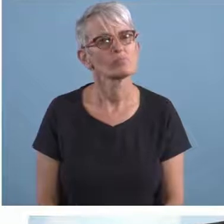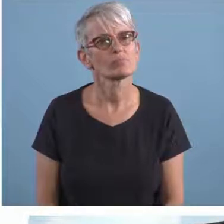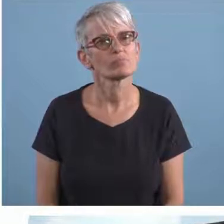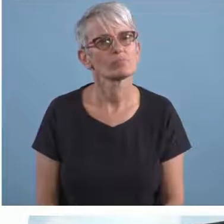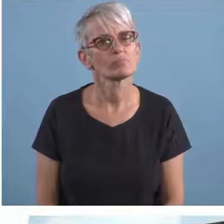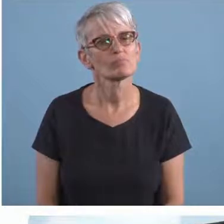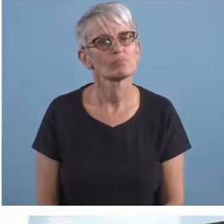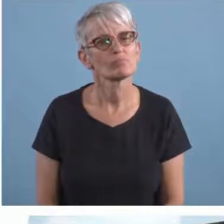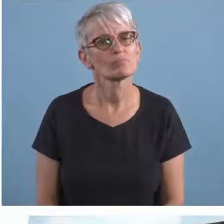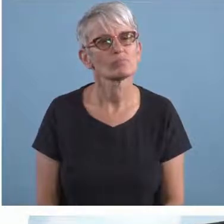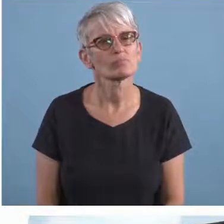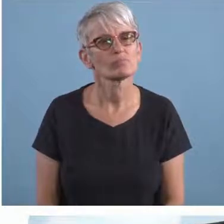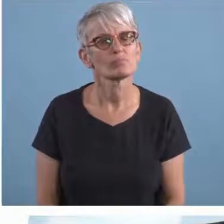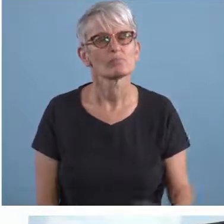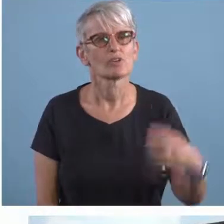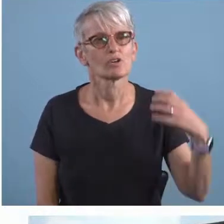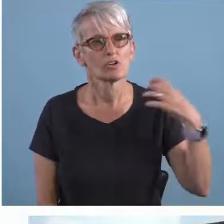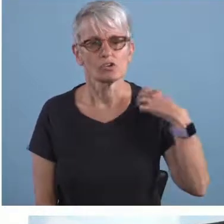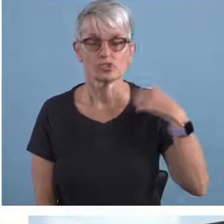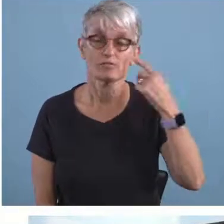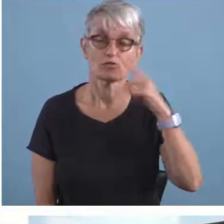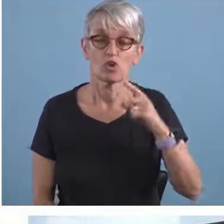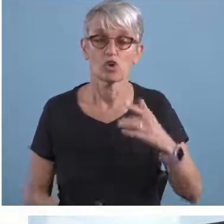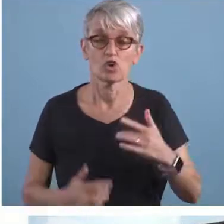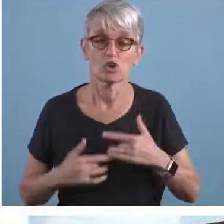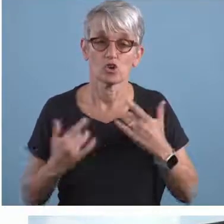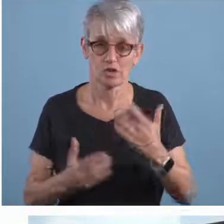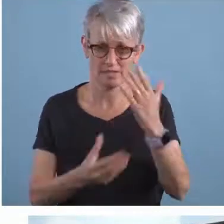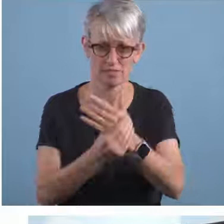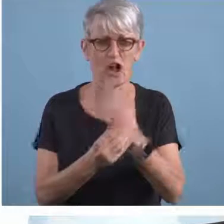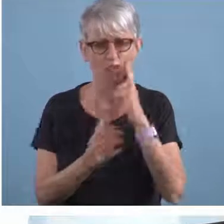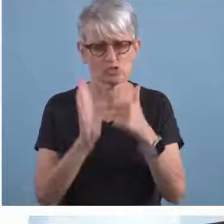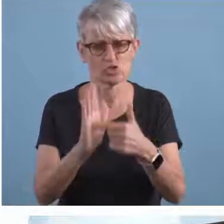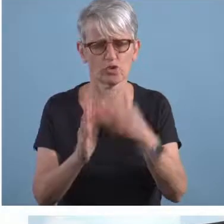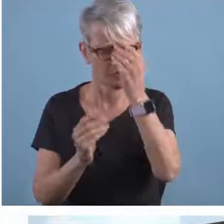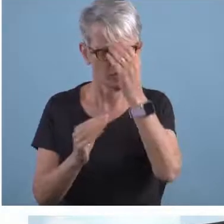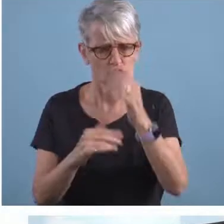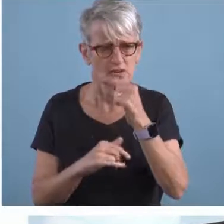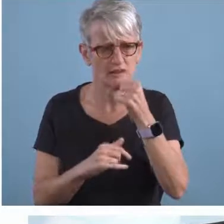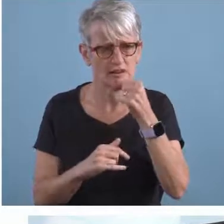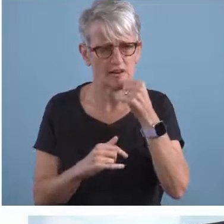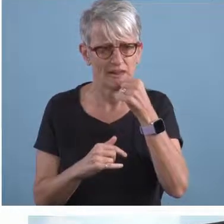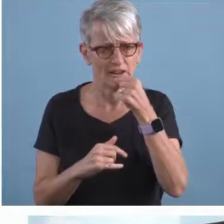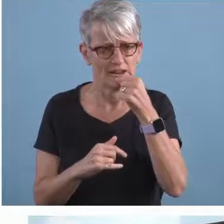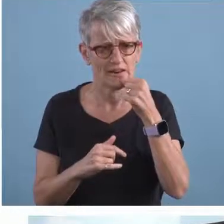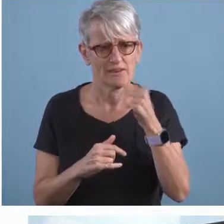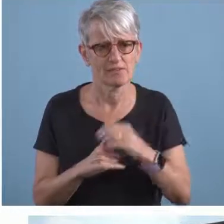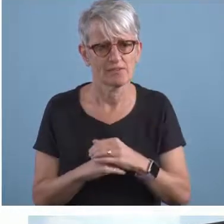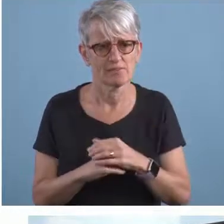Coaching applies both to early intervention, and I'll show you some data from